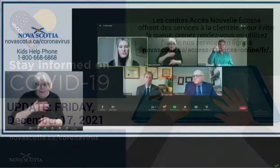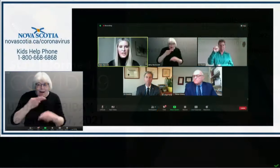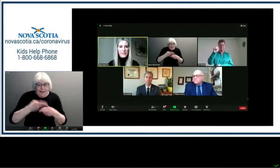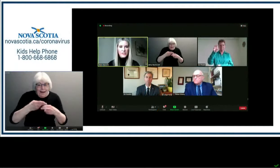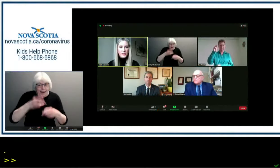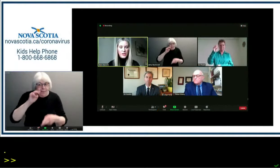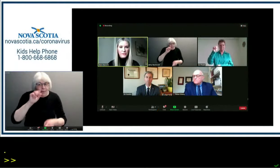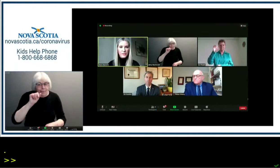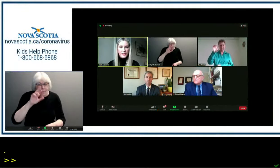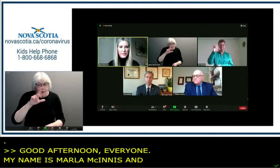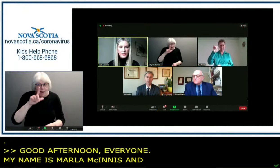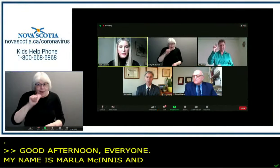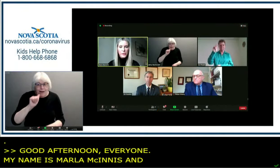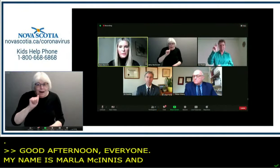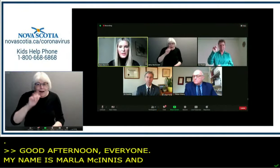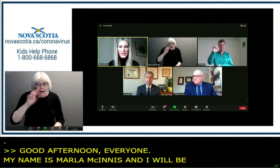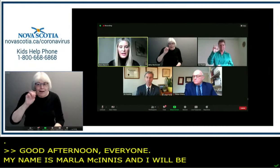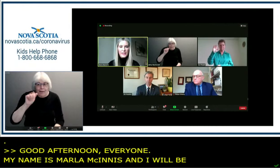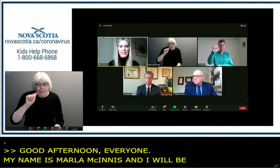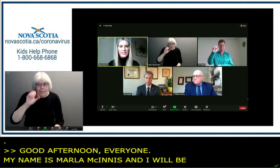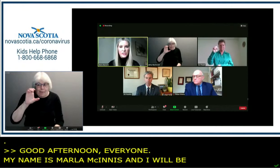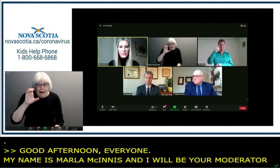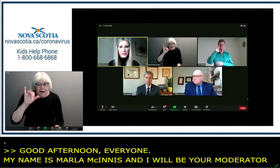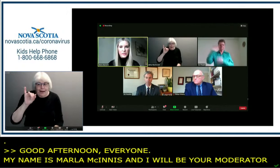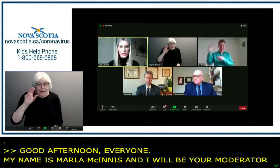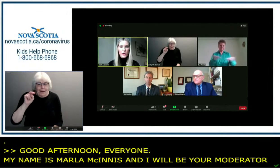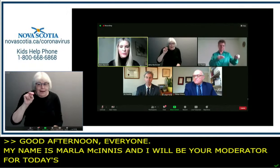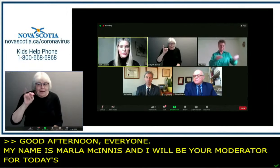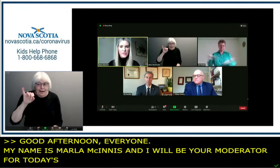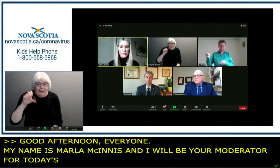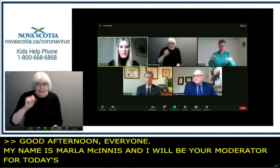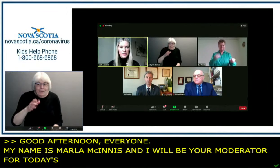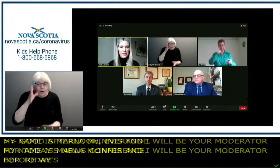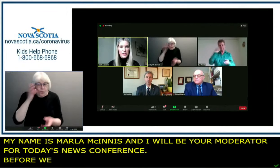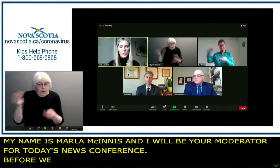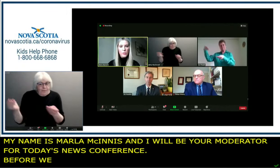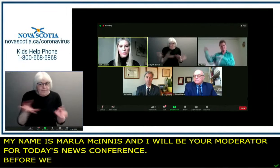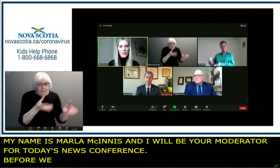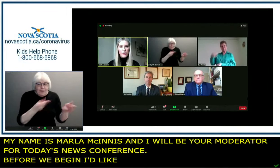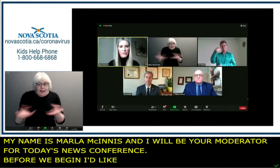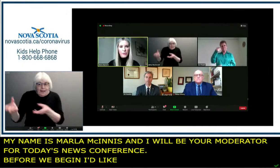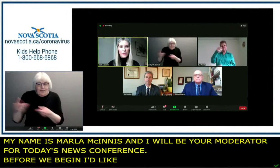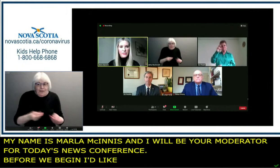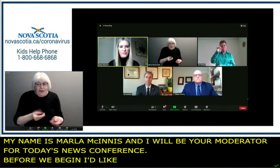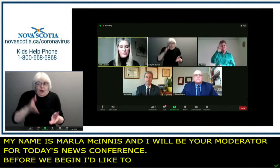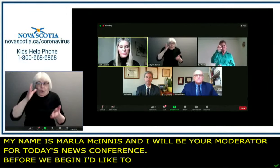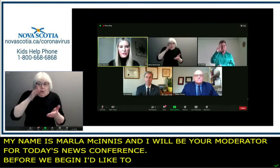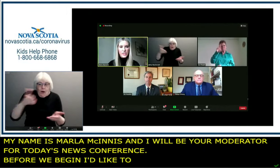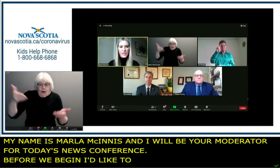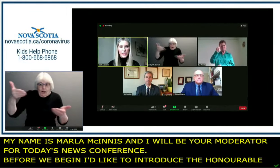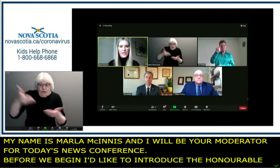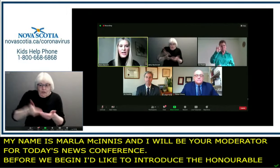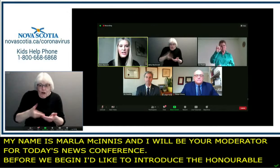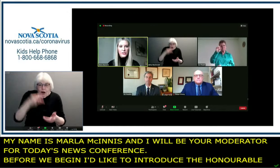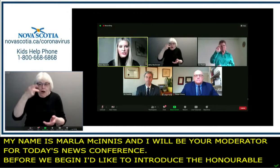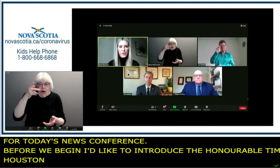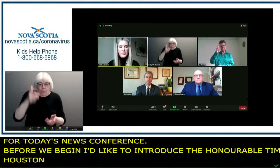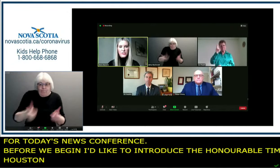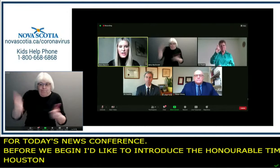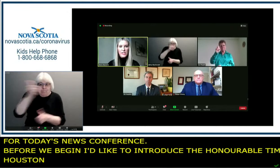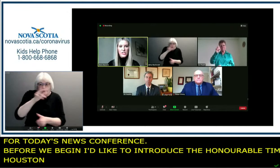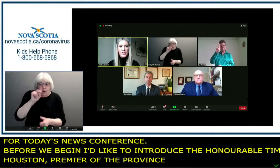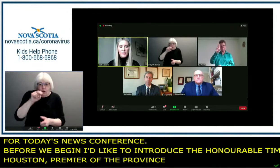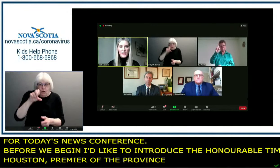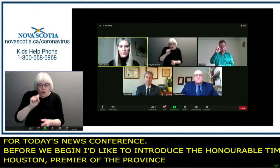Moderator for today's news conference. Before we begin, I'd like to introduce the Honorable Tim Houston, Premier of the Province of Nova Scotia, and Dr.